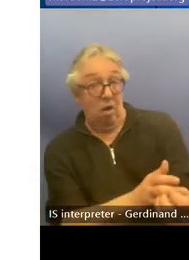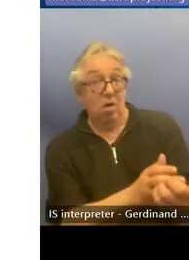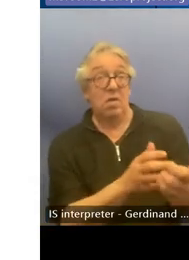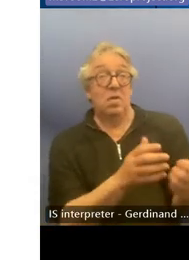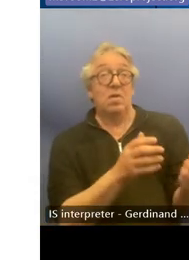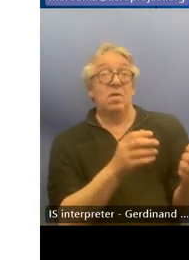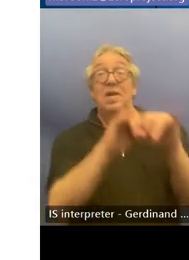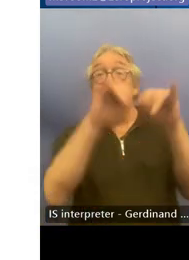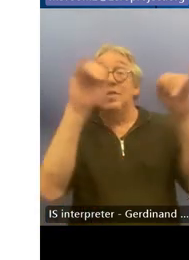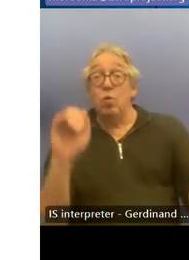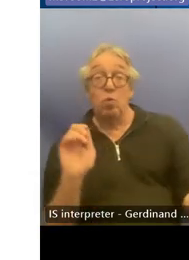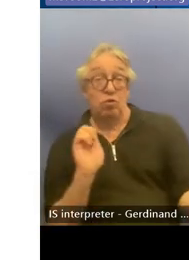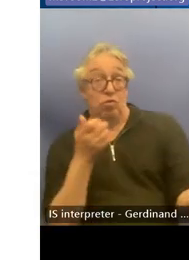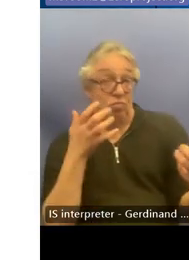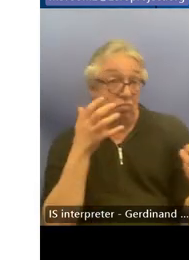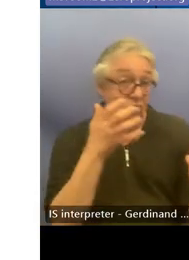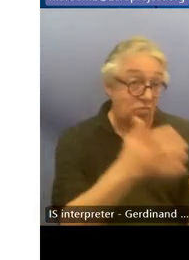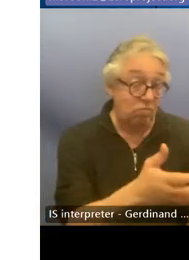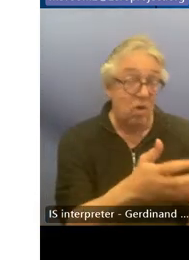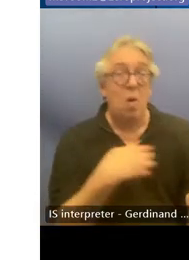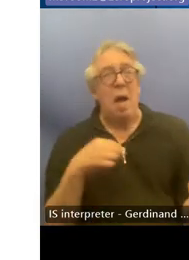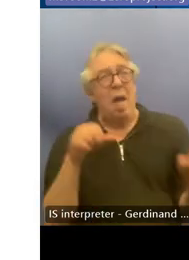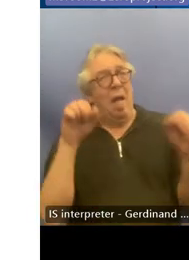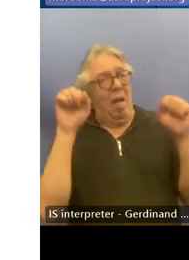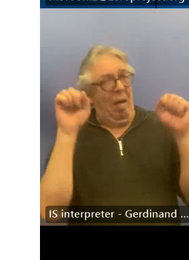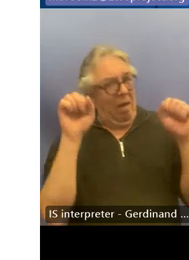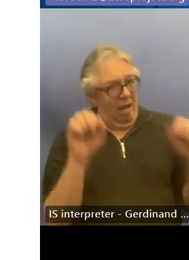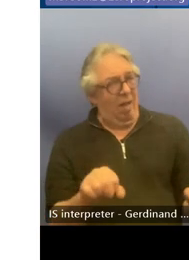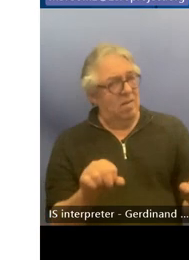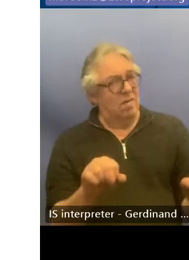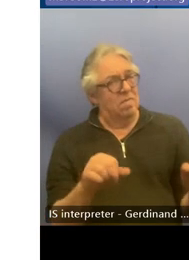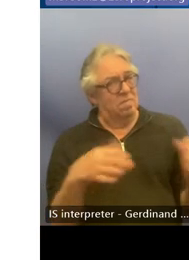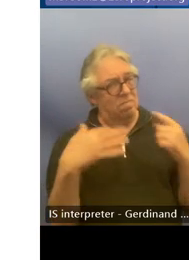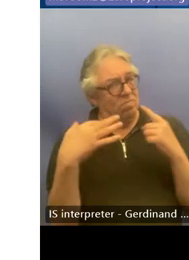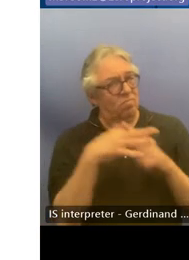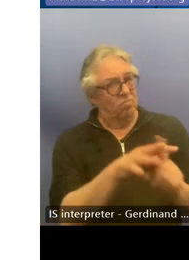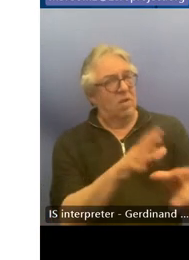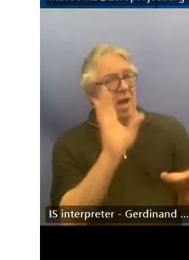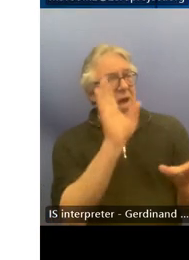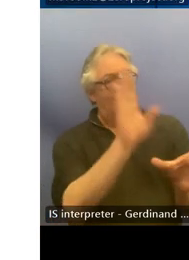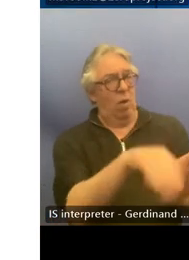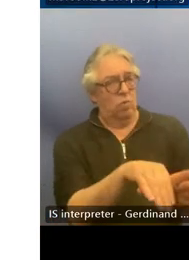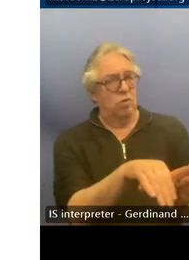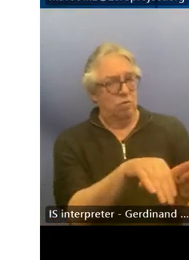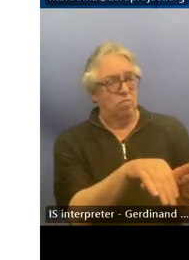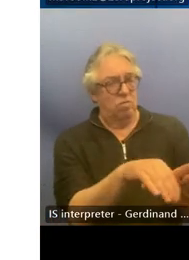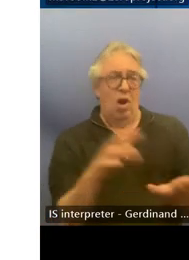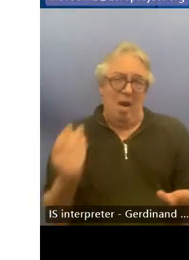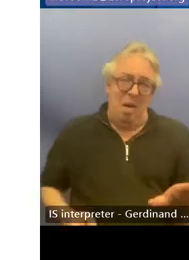collaborative efforts, we can promote inclusion without breaking the bank.